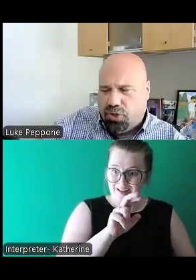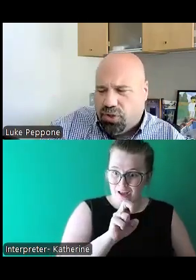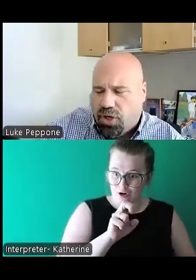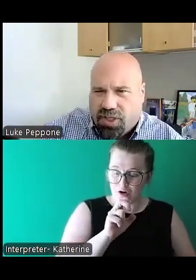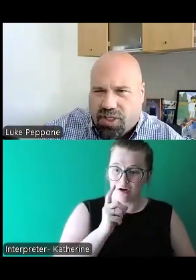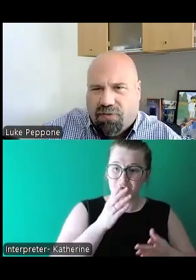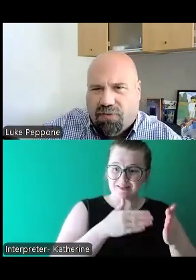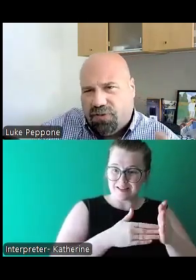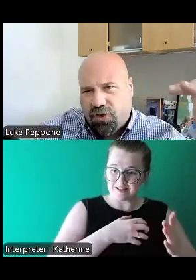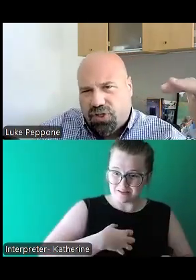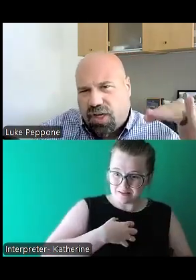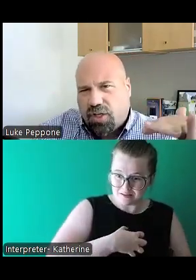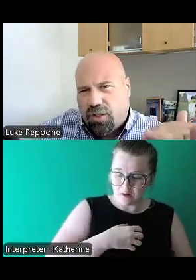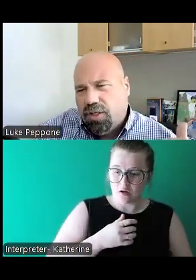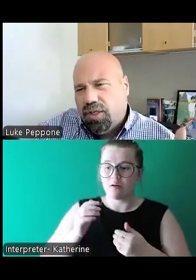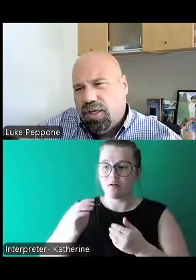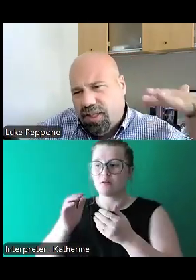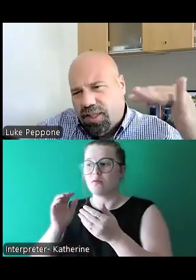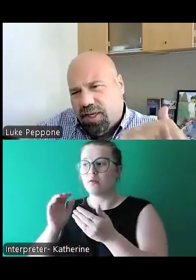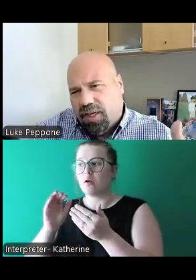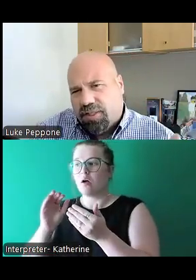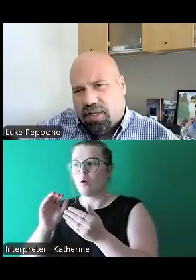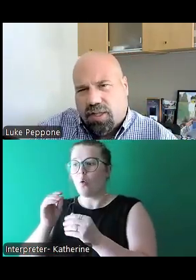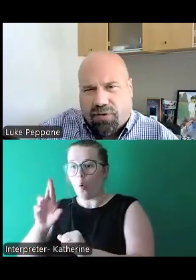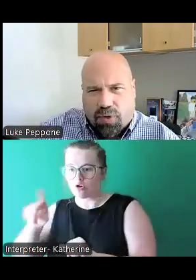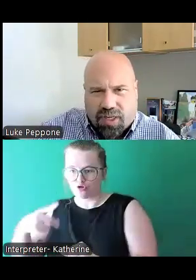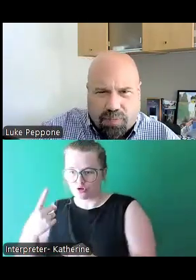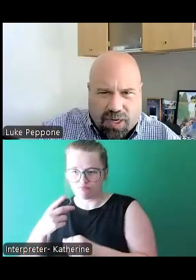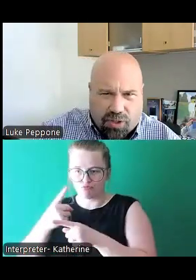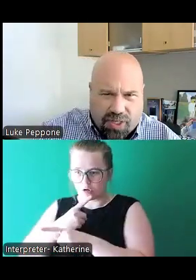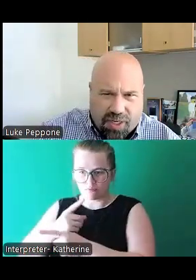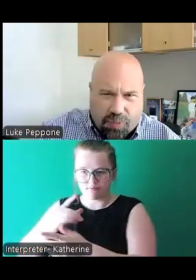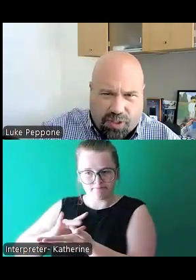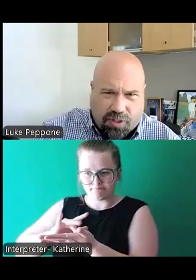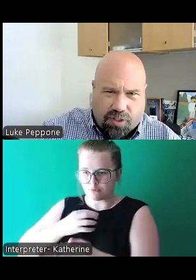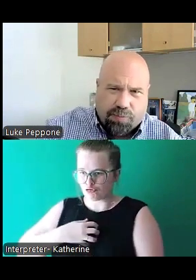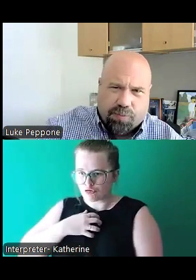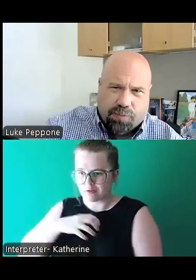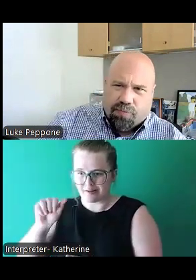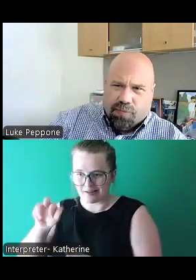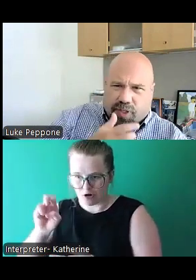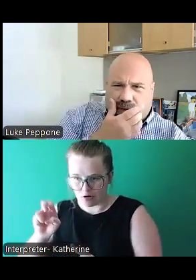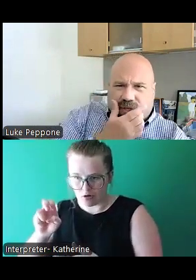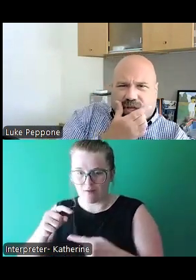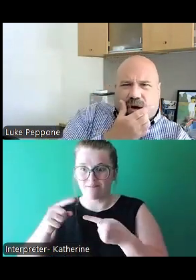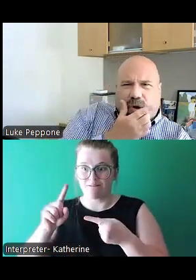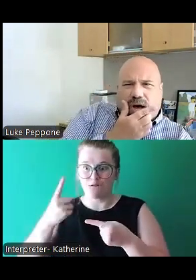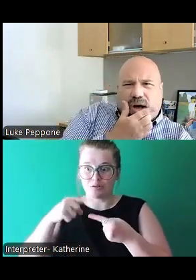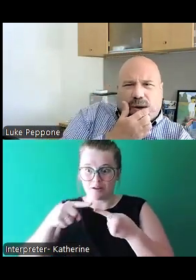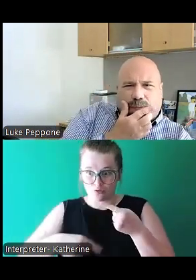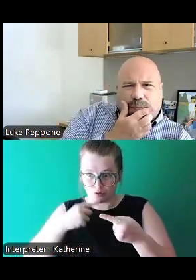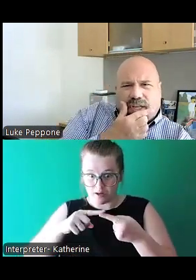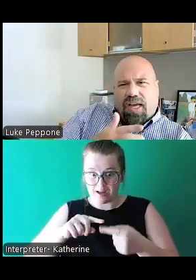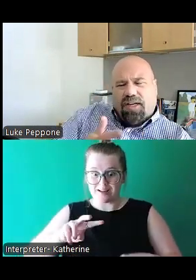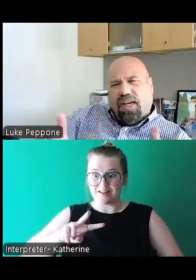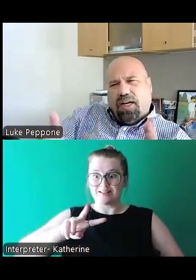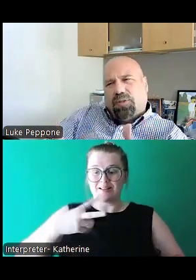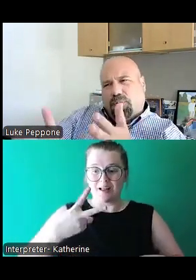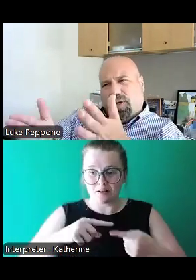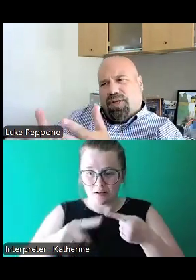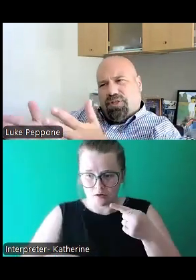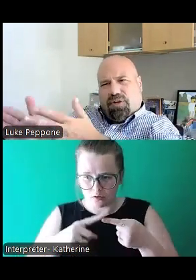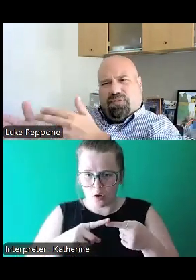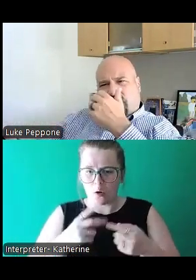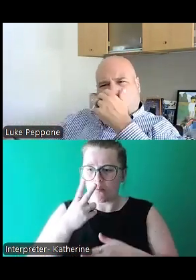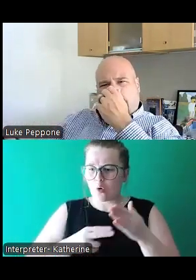the usual nausea care for the first cycle. And then the next cycle, everyone gets medical cannabis. So, again, cannabis